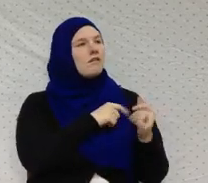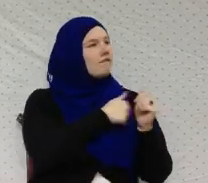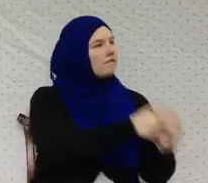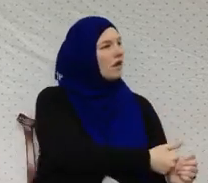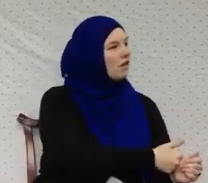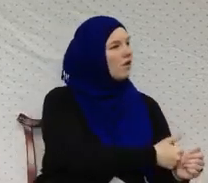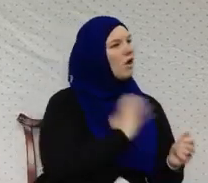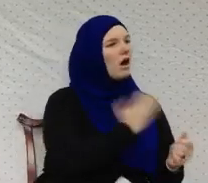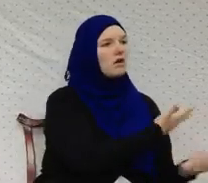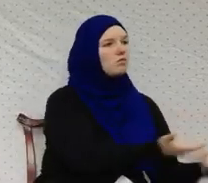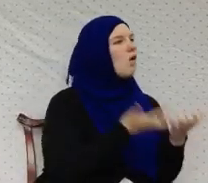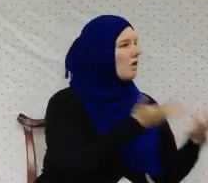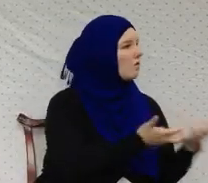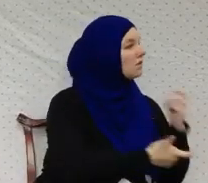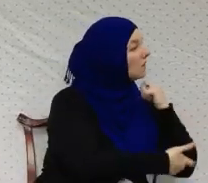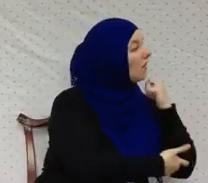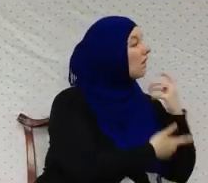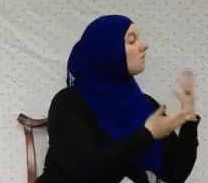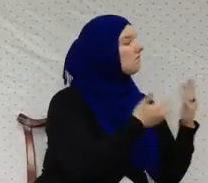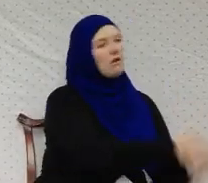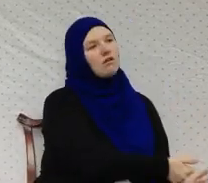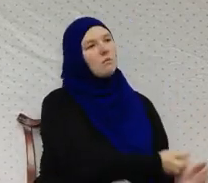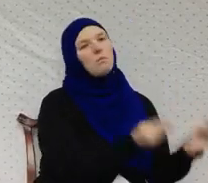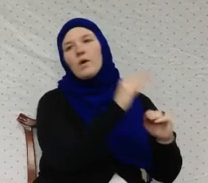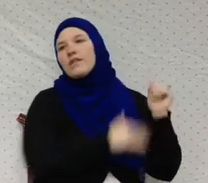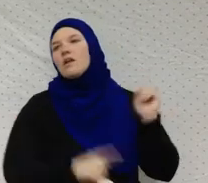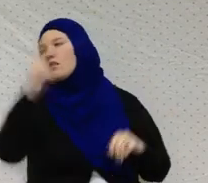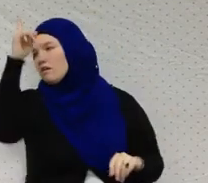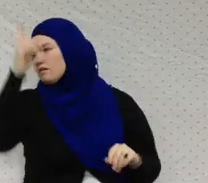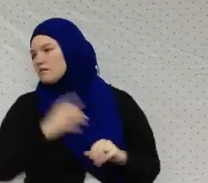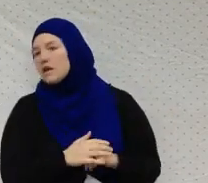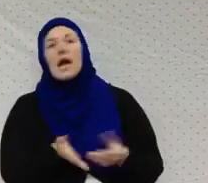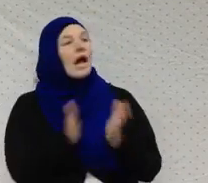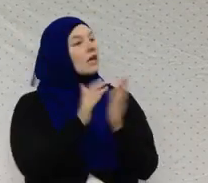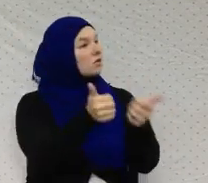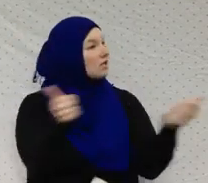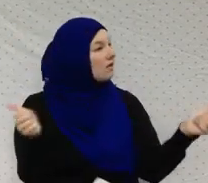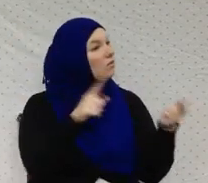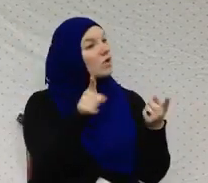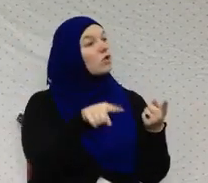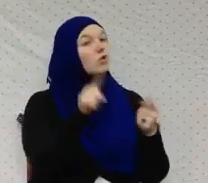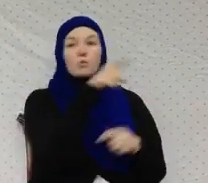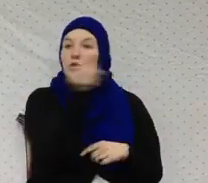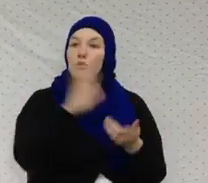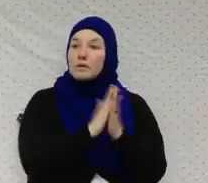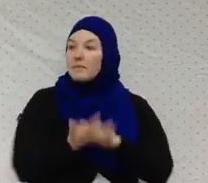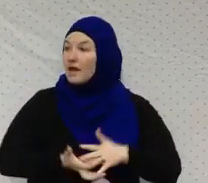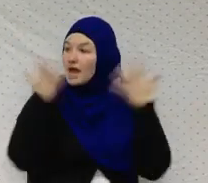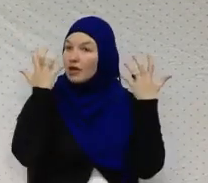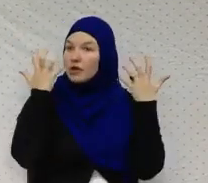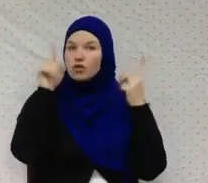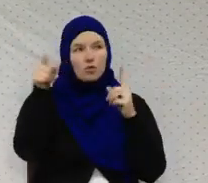resort and obey our whims more than we obey Allah. And ask yourself, when you become